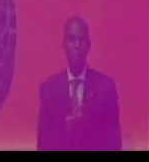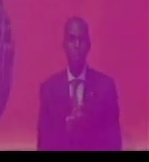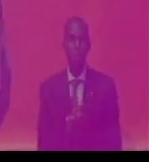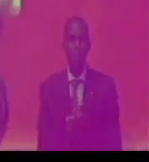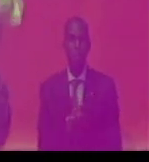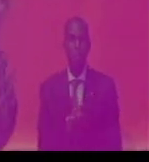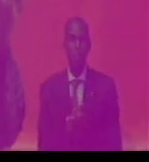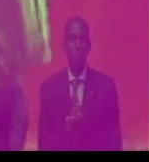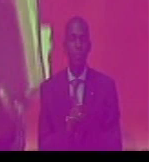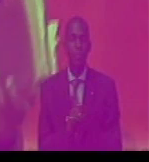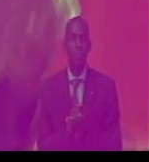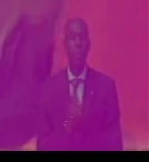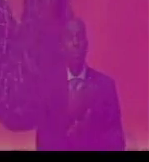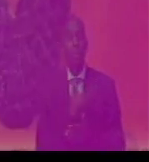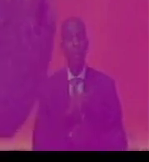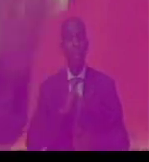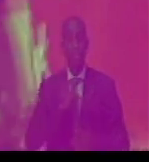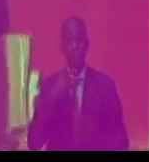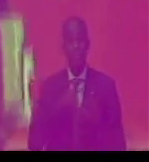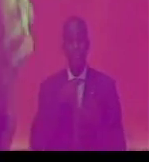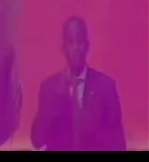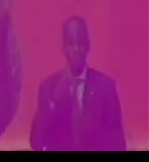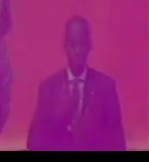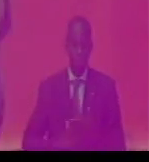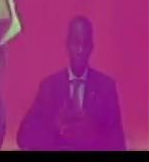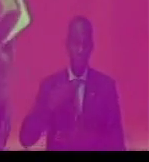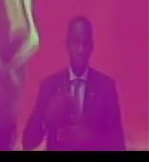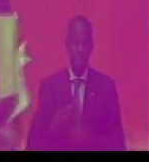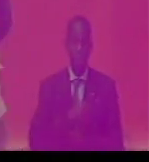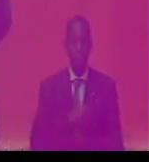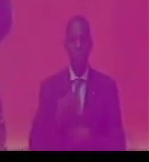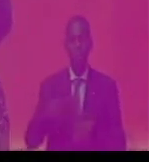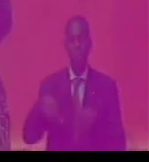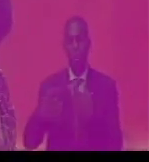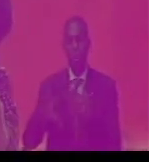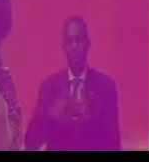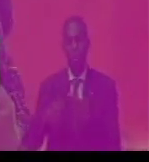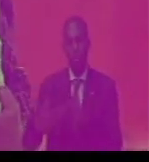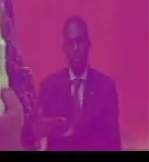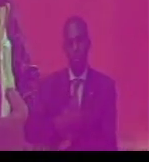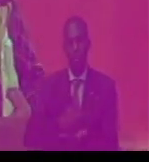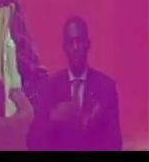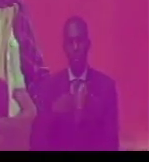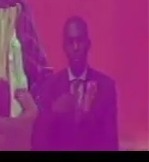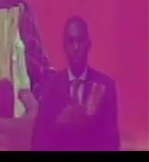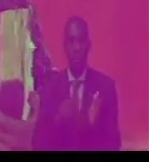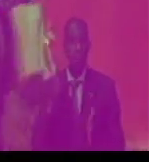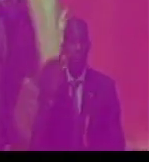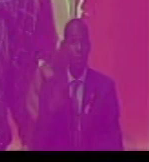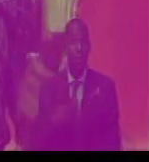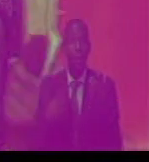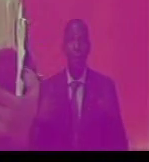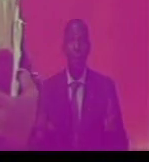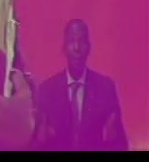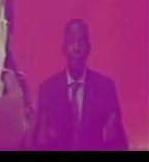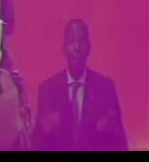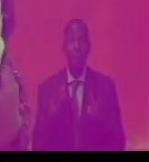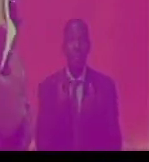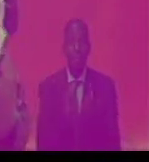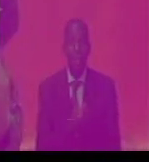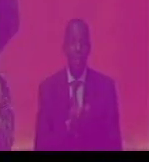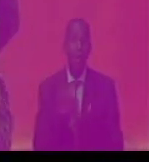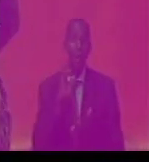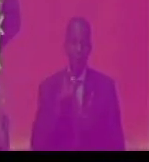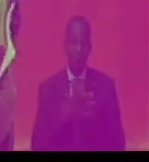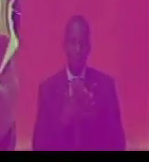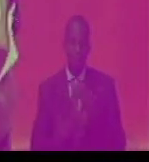you to change SS to another thing that is not contrary. And I tell you, the following day we went to collect the result